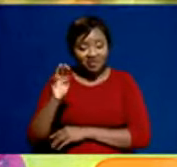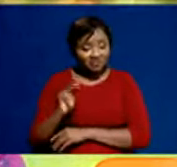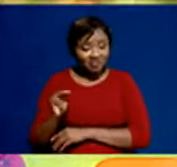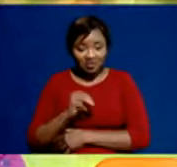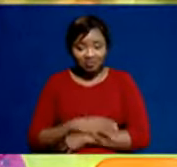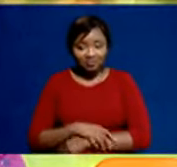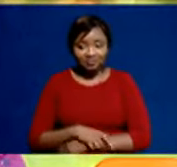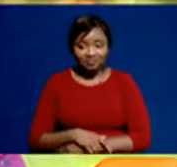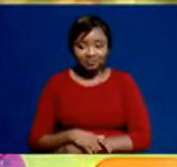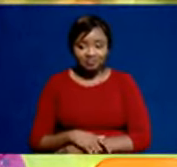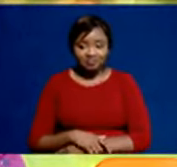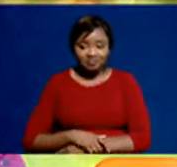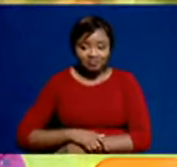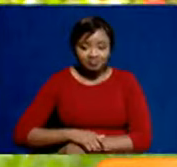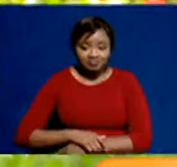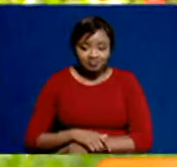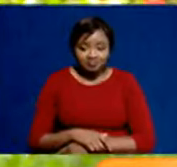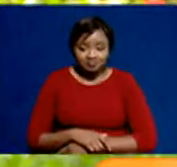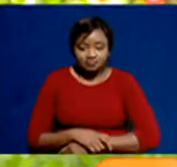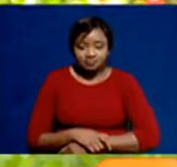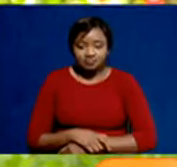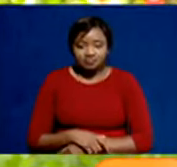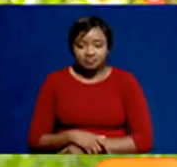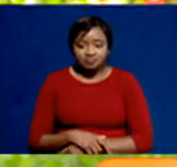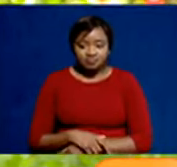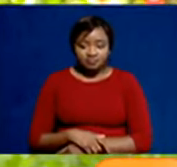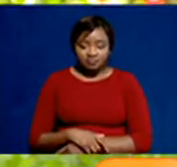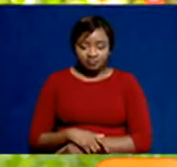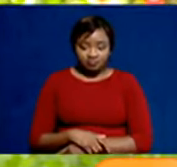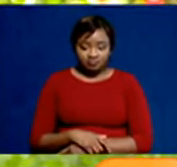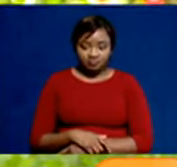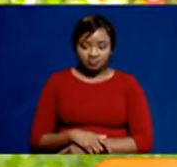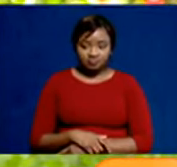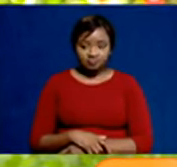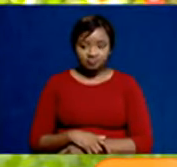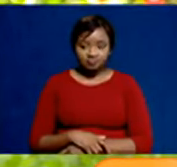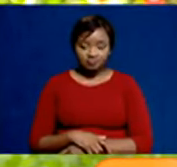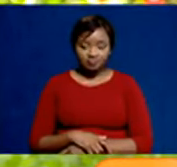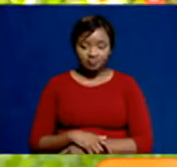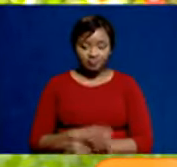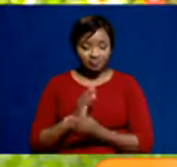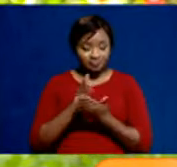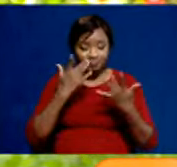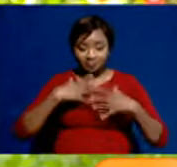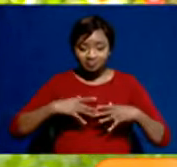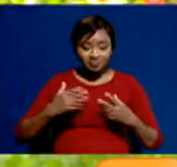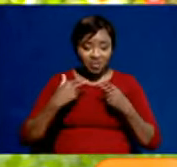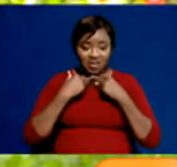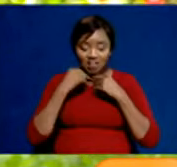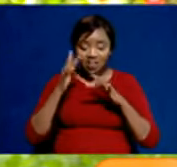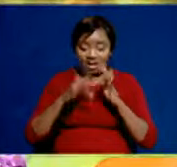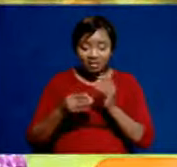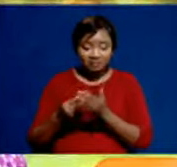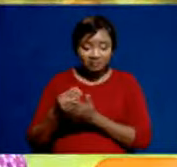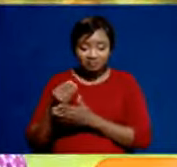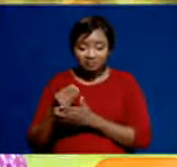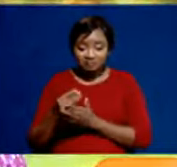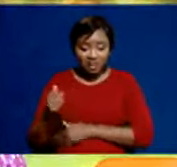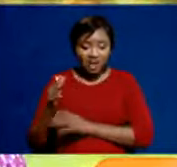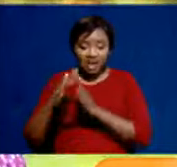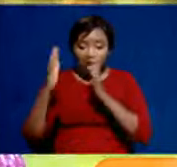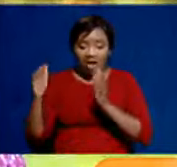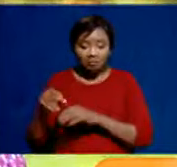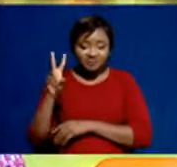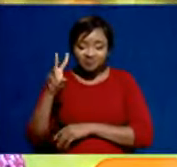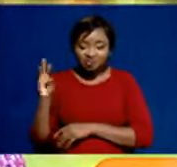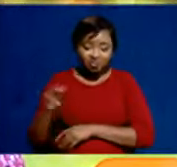know? There are those who may not ever qualify even for a house of 2 million. So when you design something and